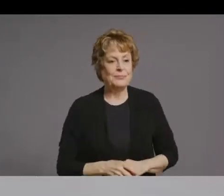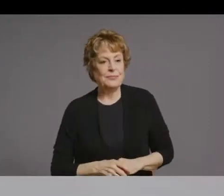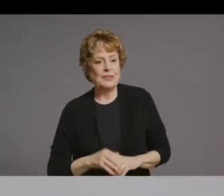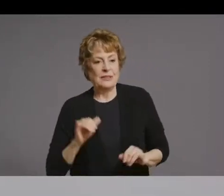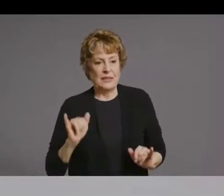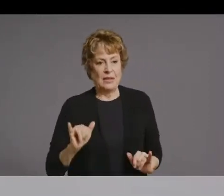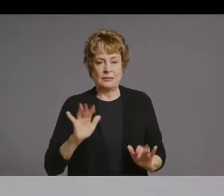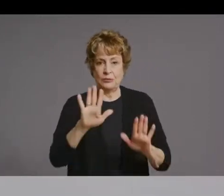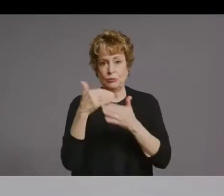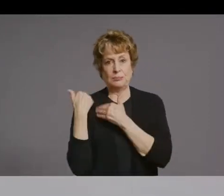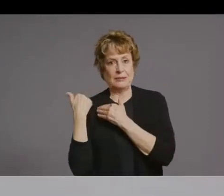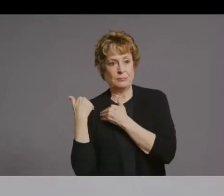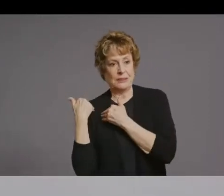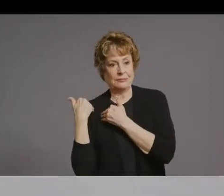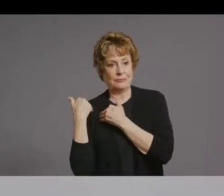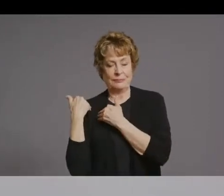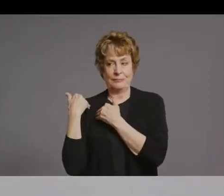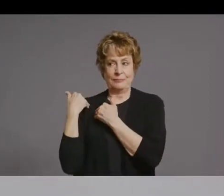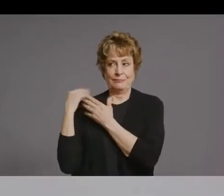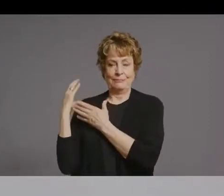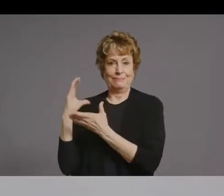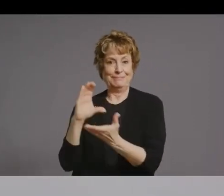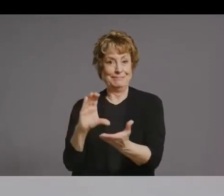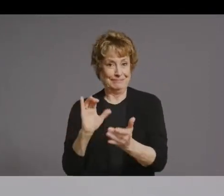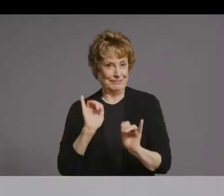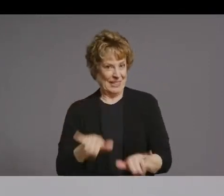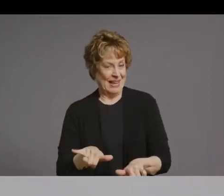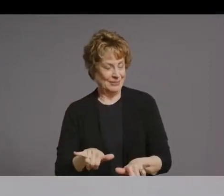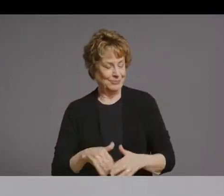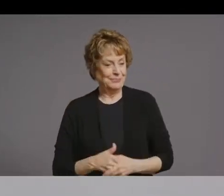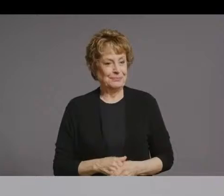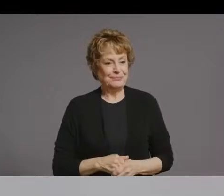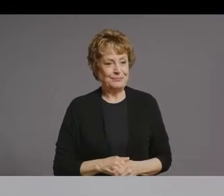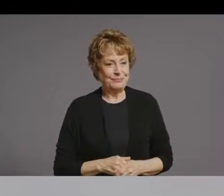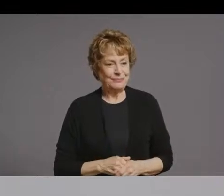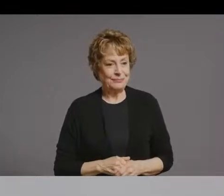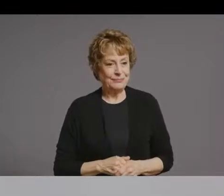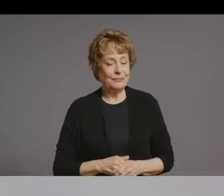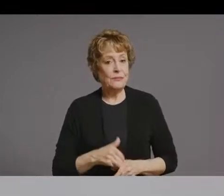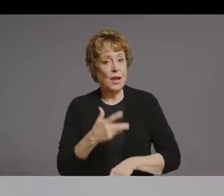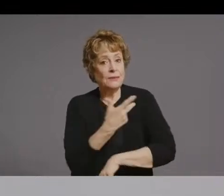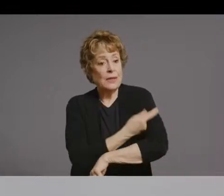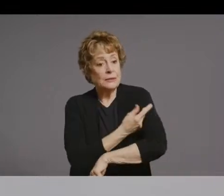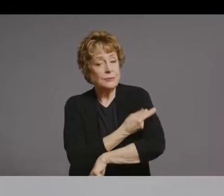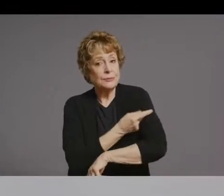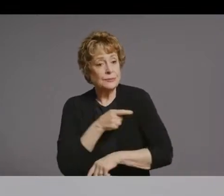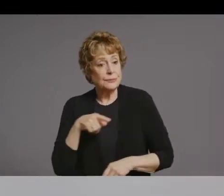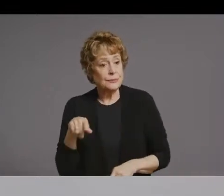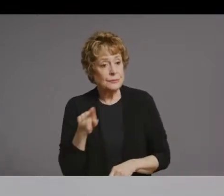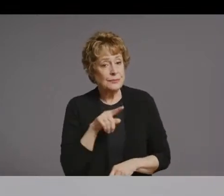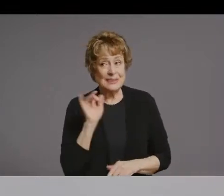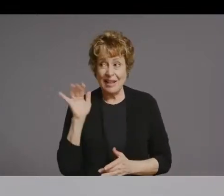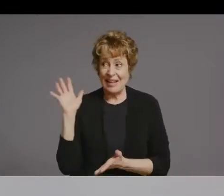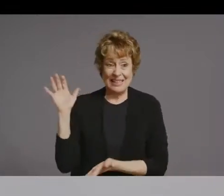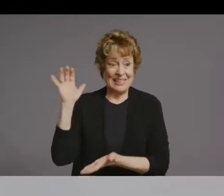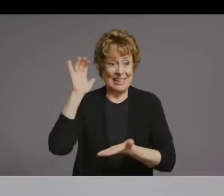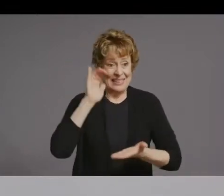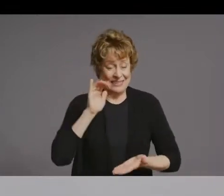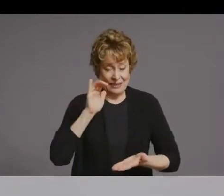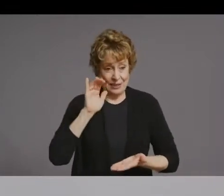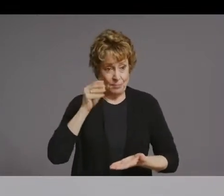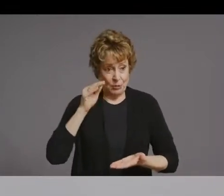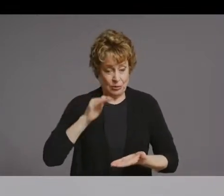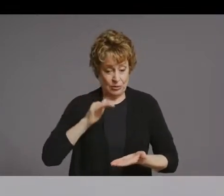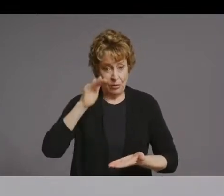County. Would the shot allocation, the vaccine allocation already coming to Arizona, would that change? Would that